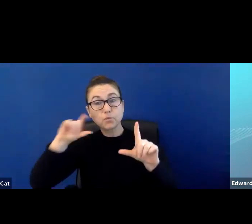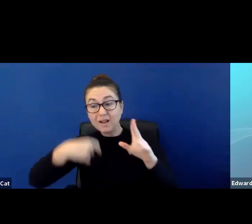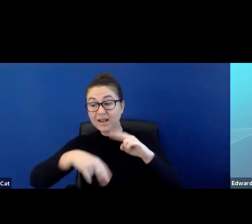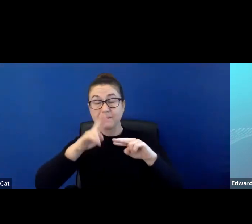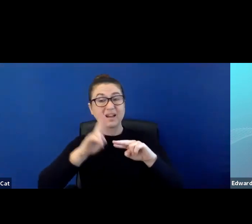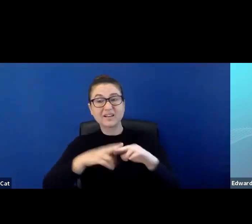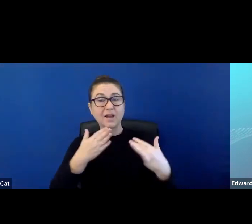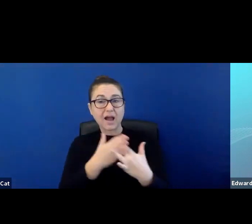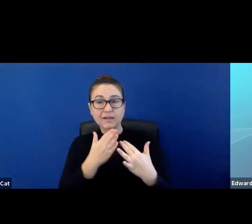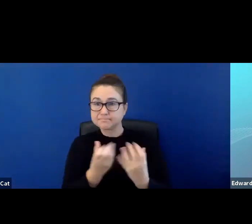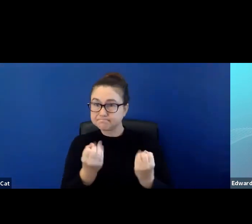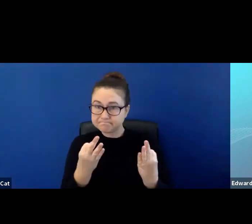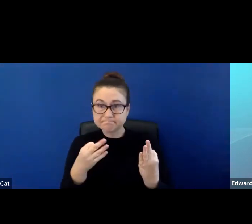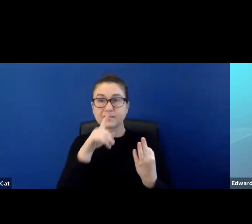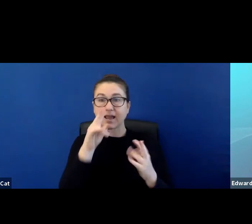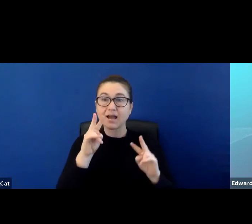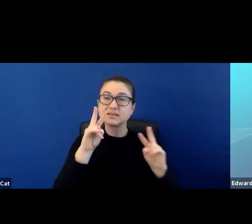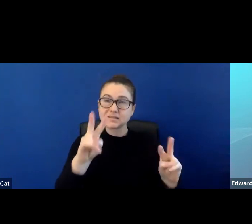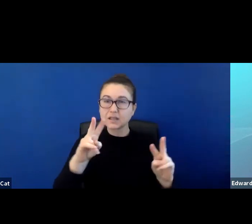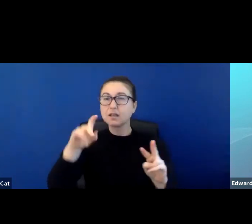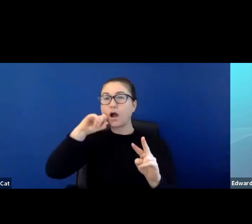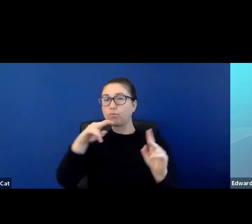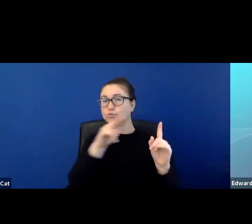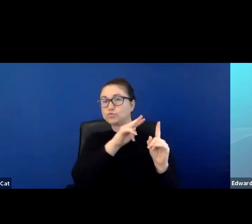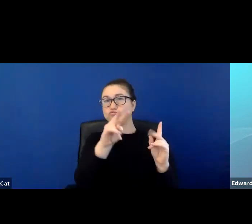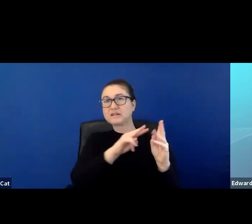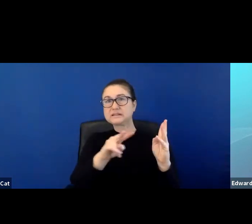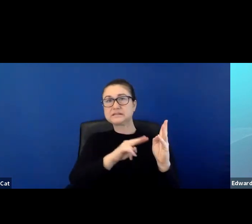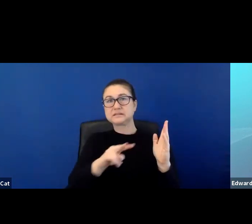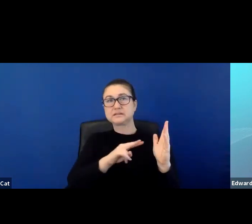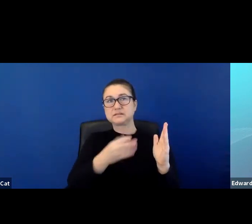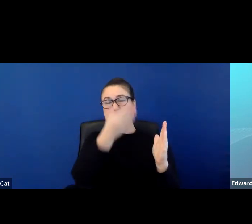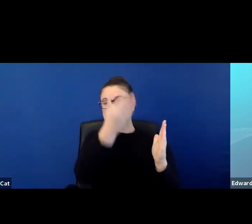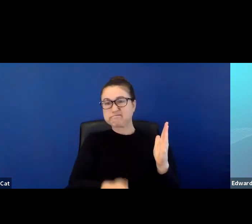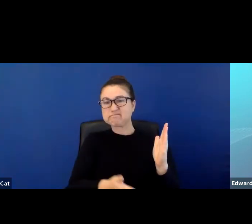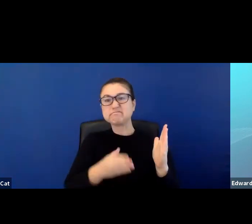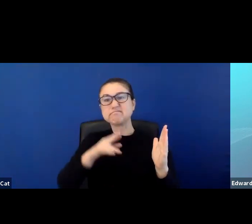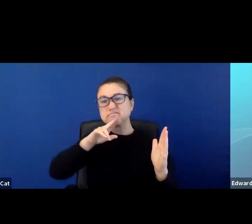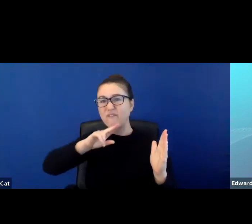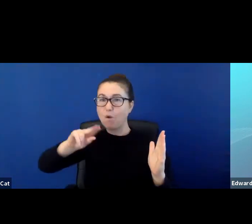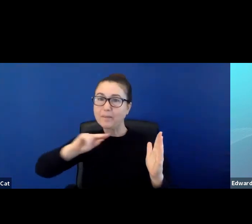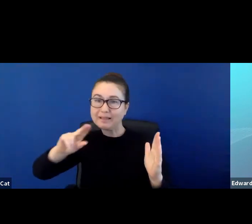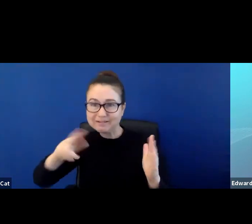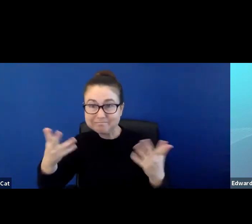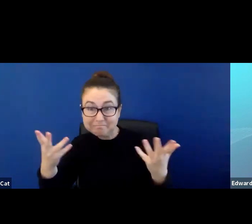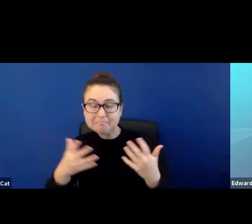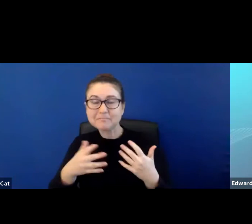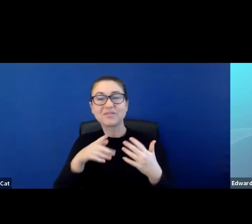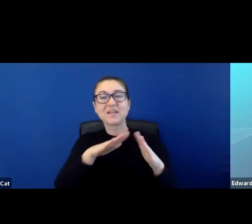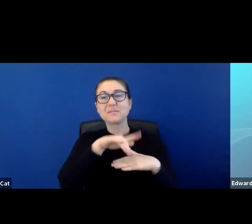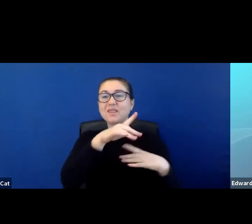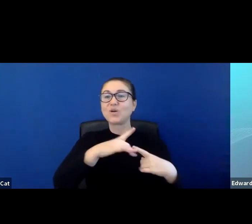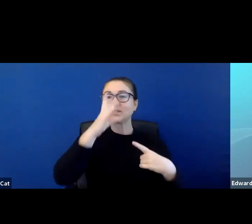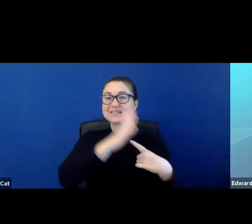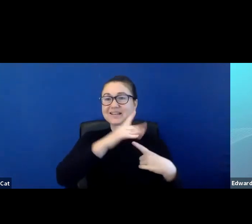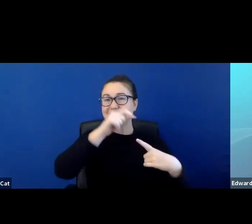those slides, I will also be communicating verbally, basically talking, about the kind of key